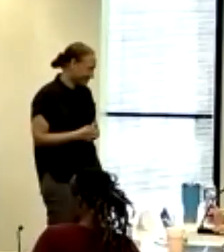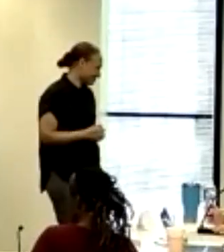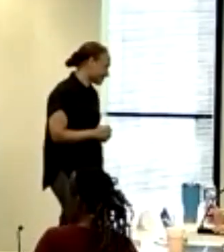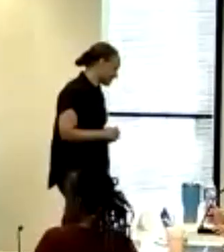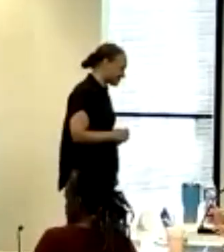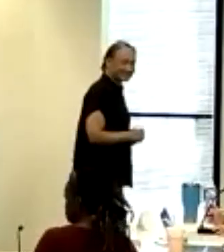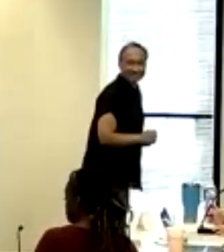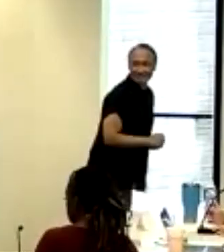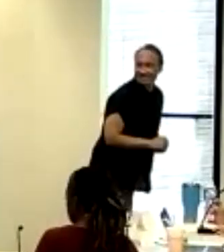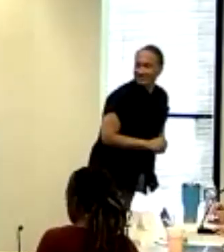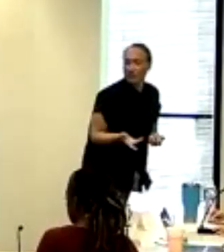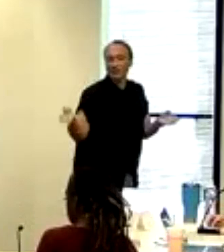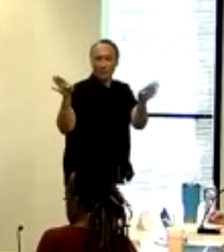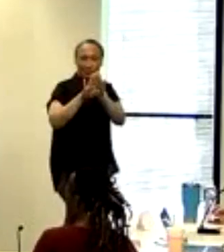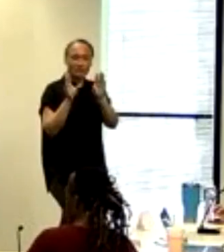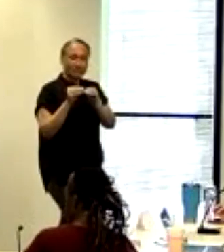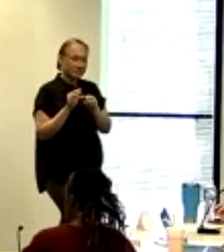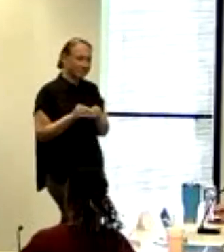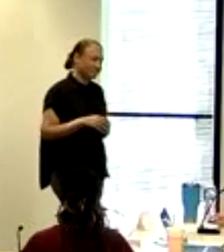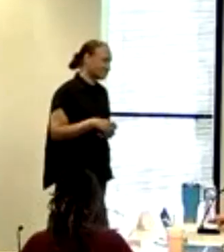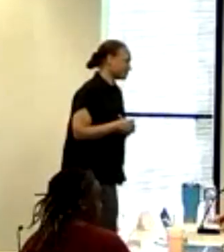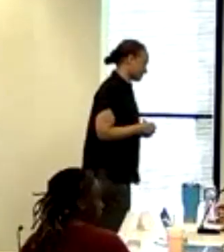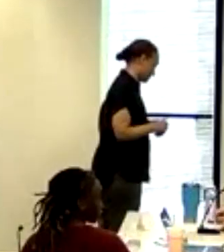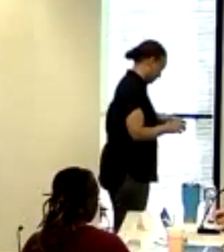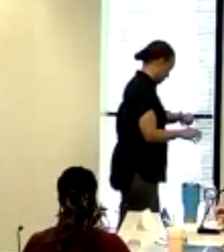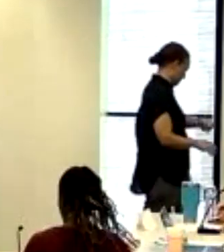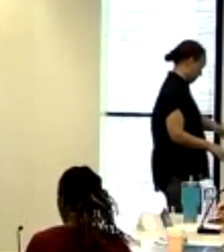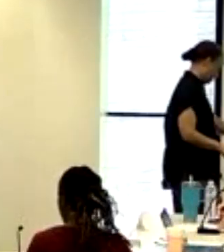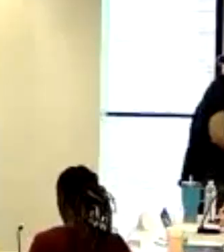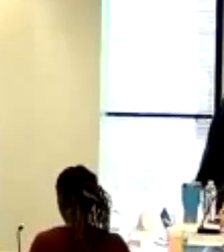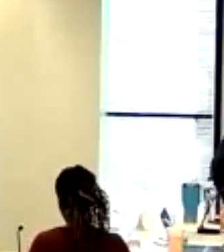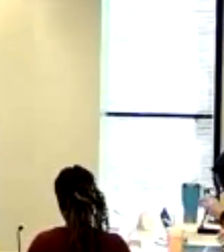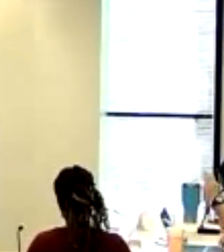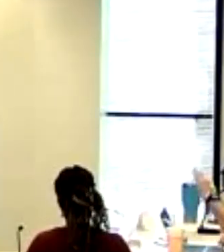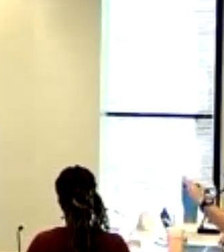Go ahead and close the meeting. Thank you. Okay.